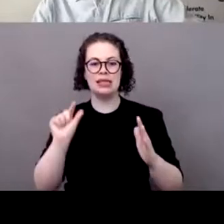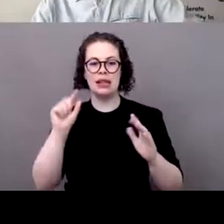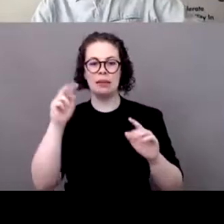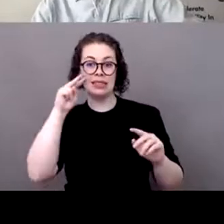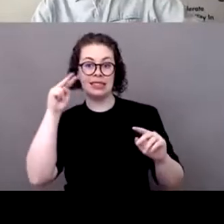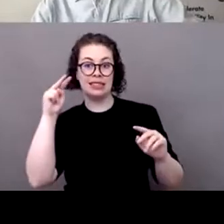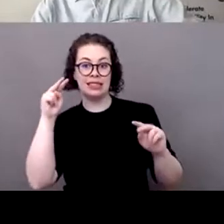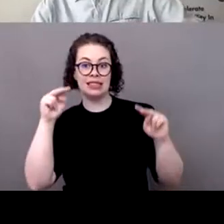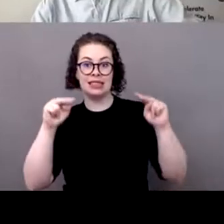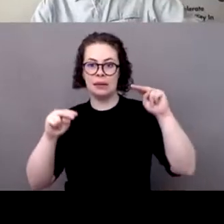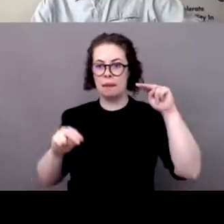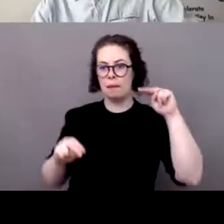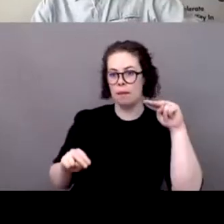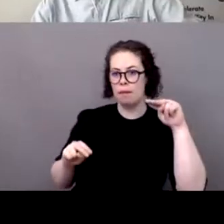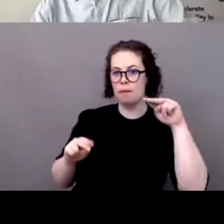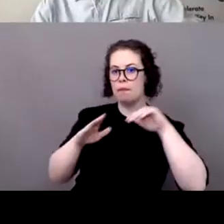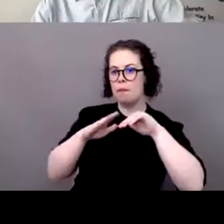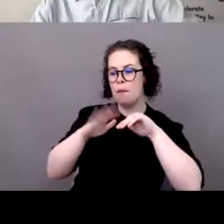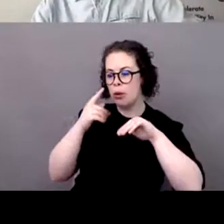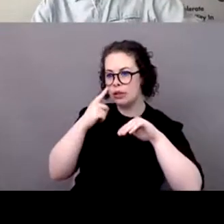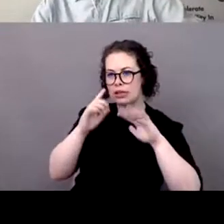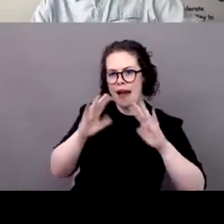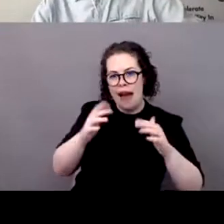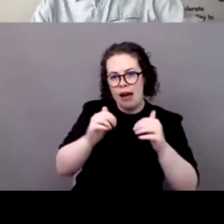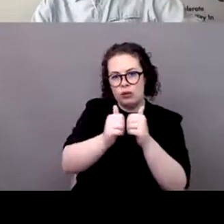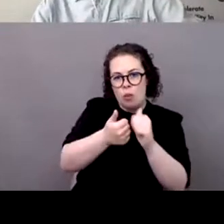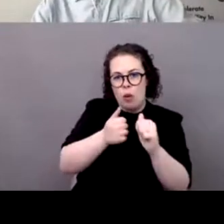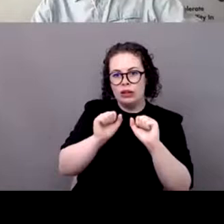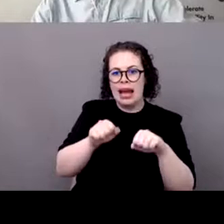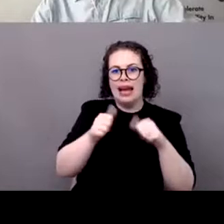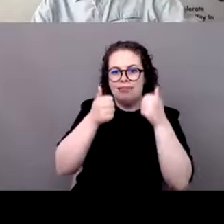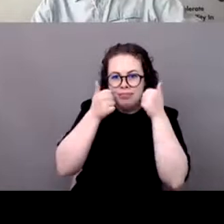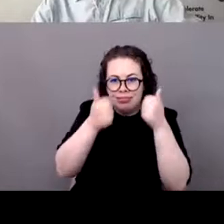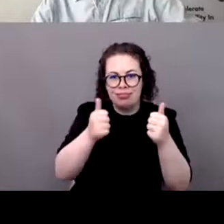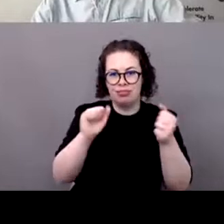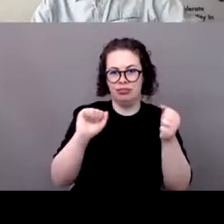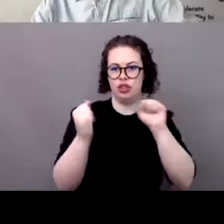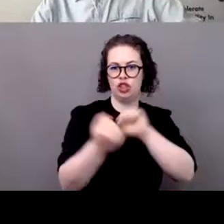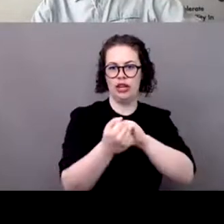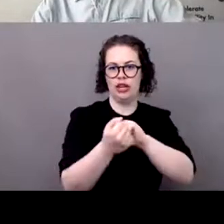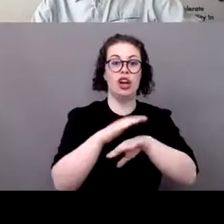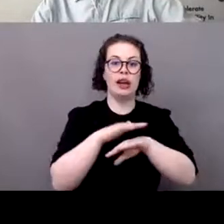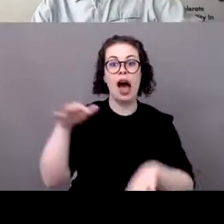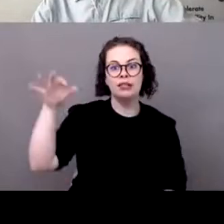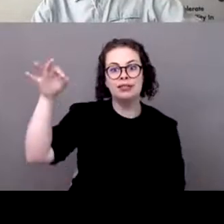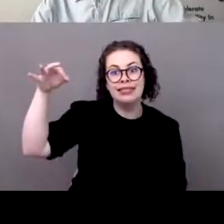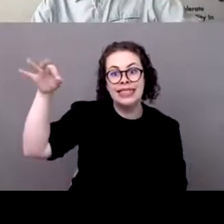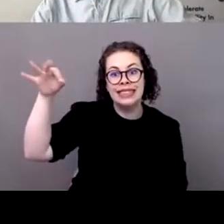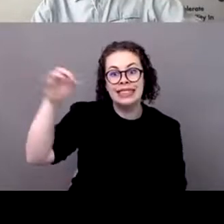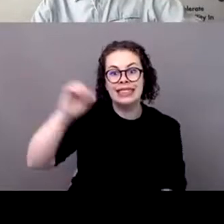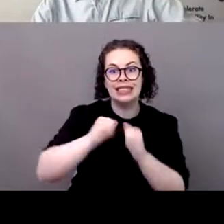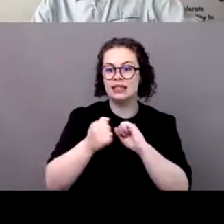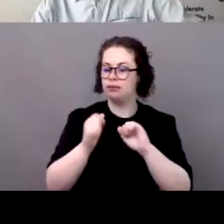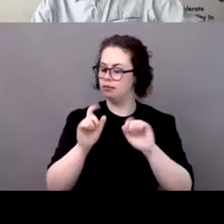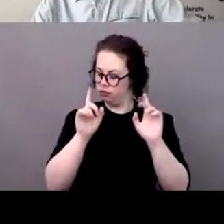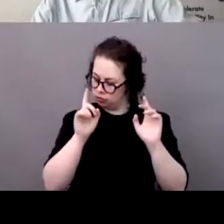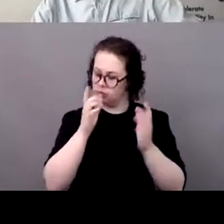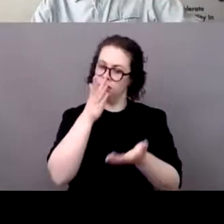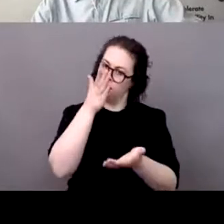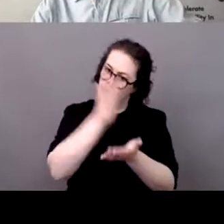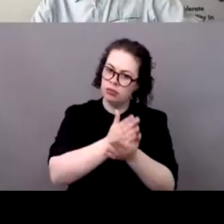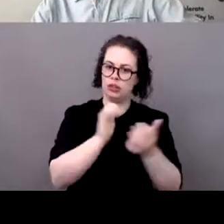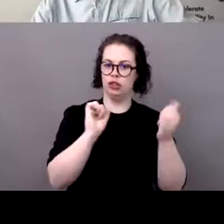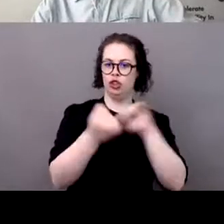do to play a really relevant role? And the good news is, and I'm interested in if you share